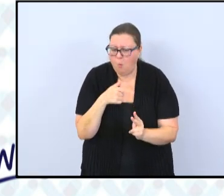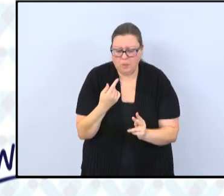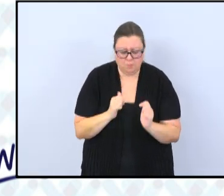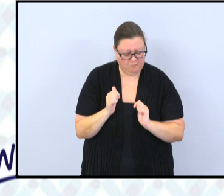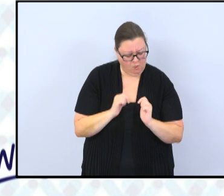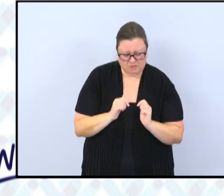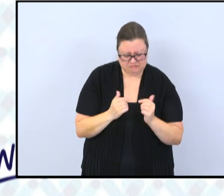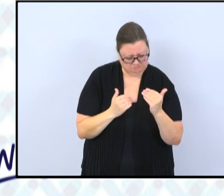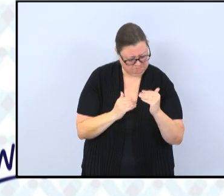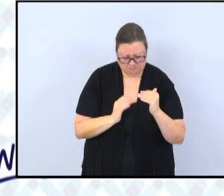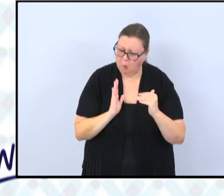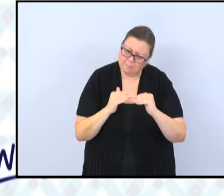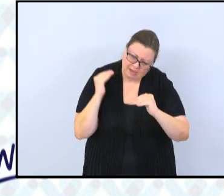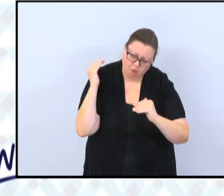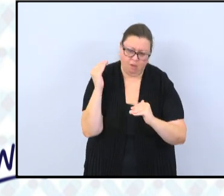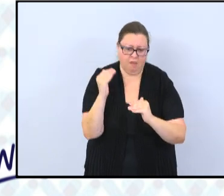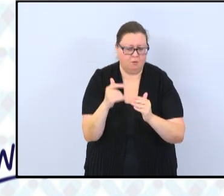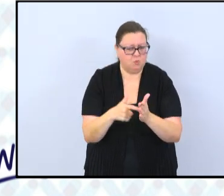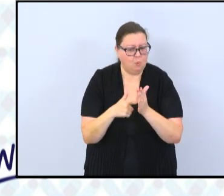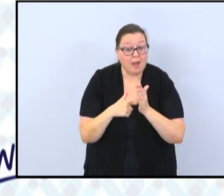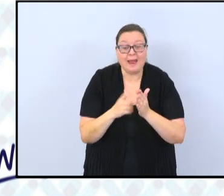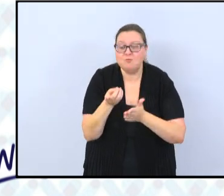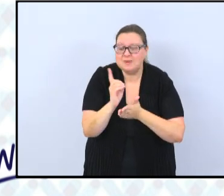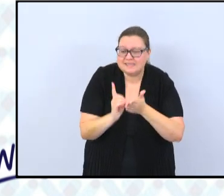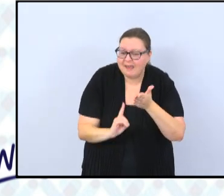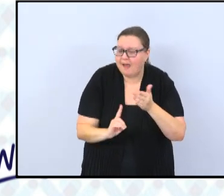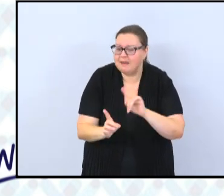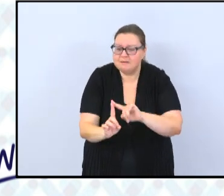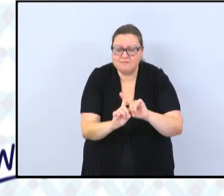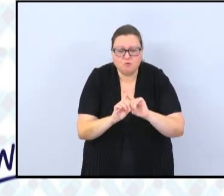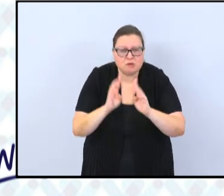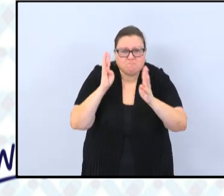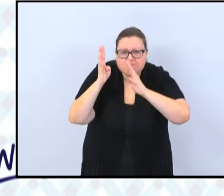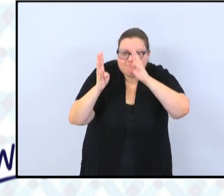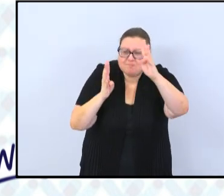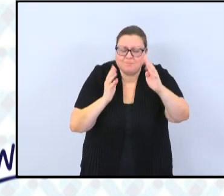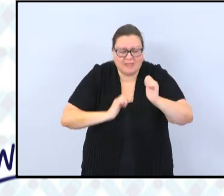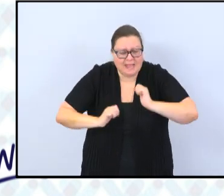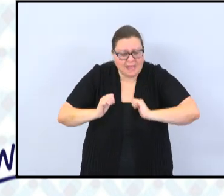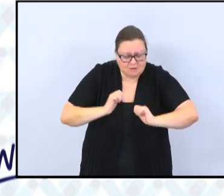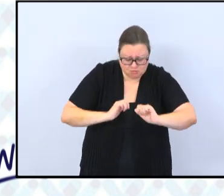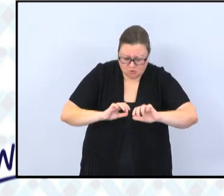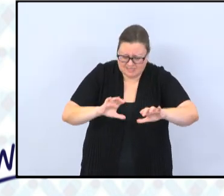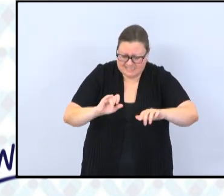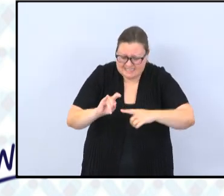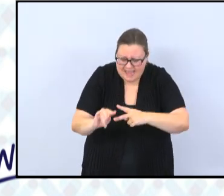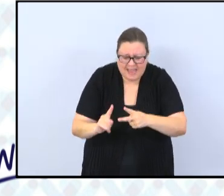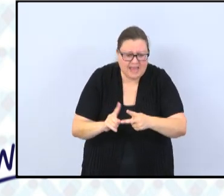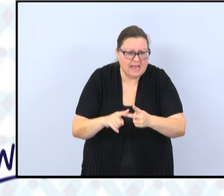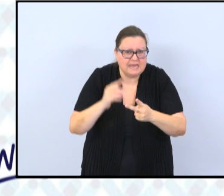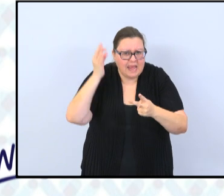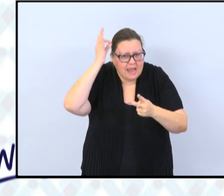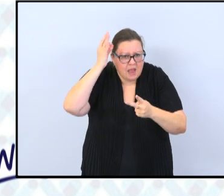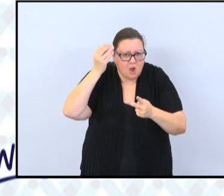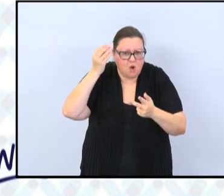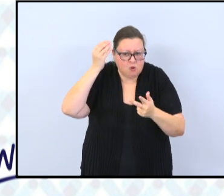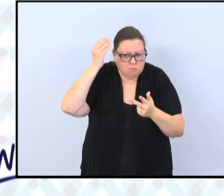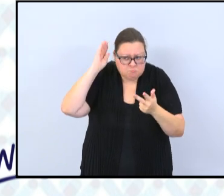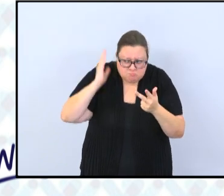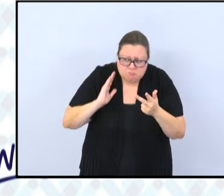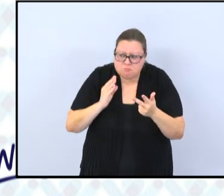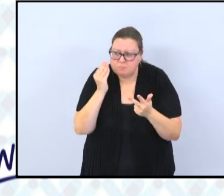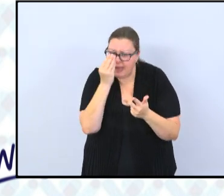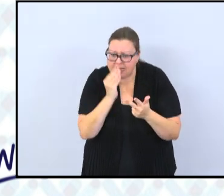They were challenged to design and create theatrical sets and costumes, apply makeup, style hair to fit the production's time period and